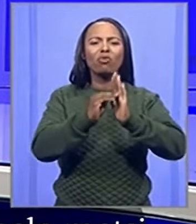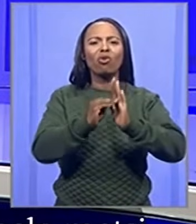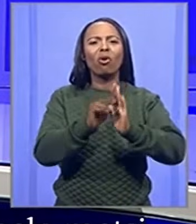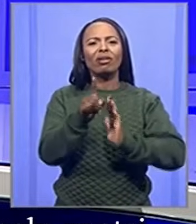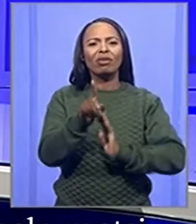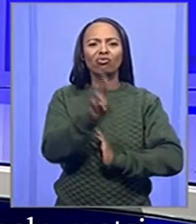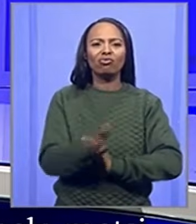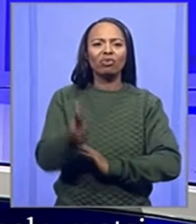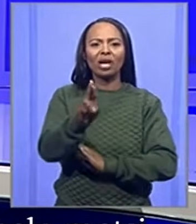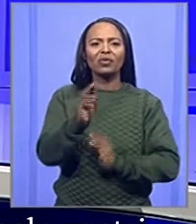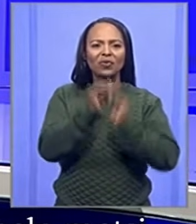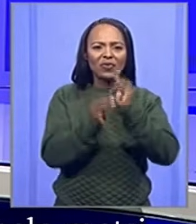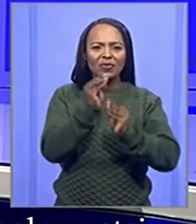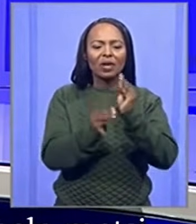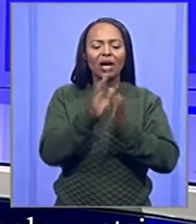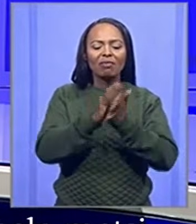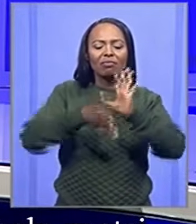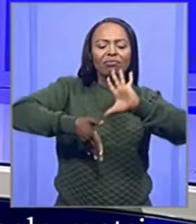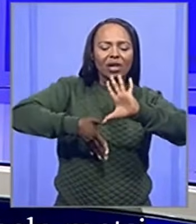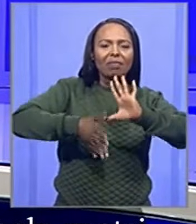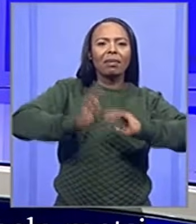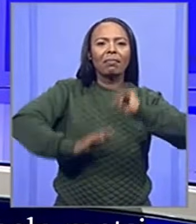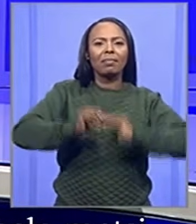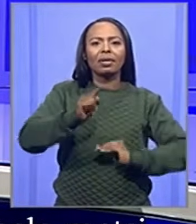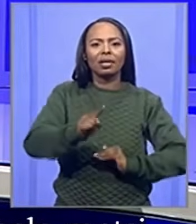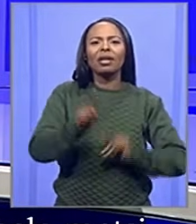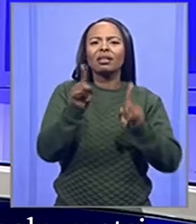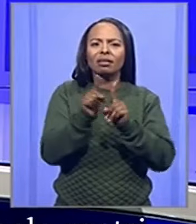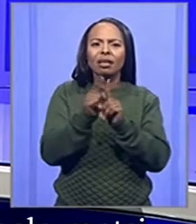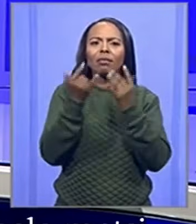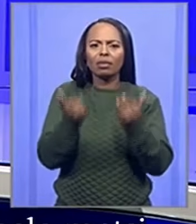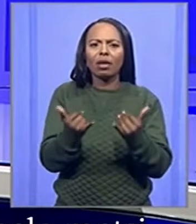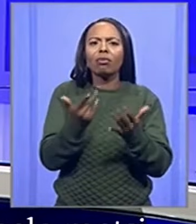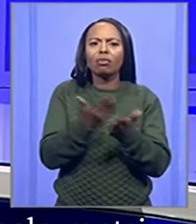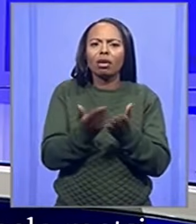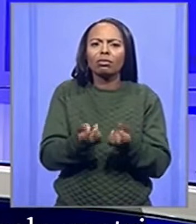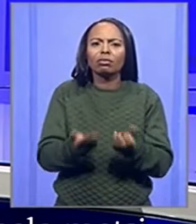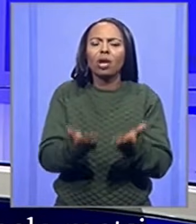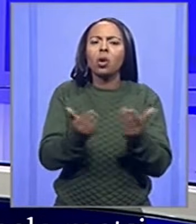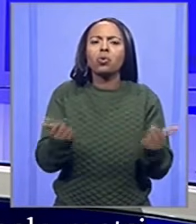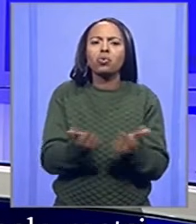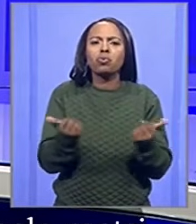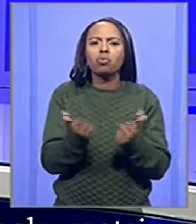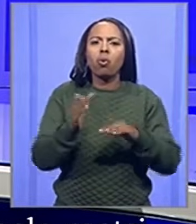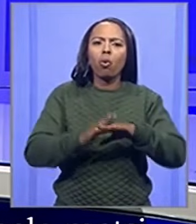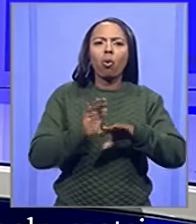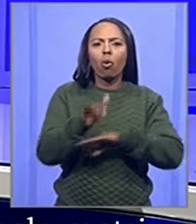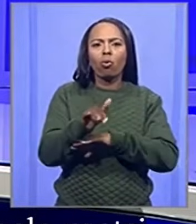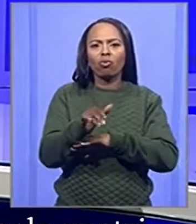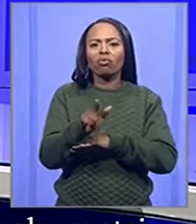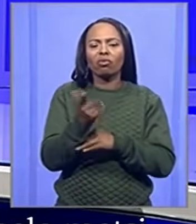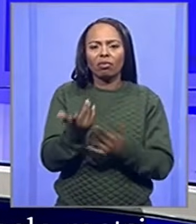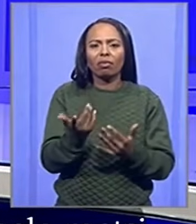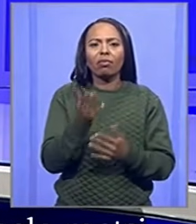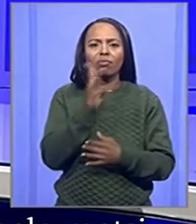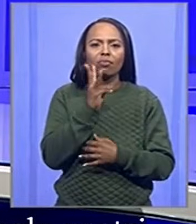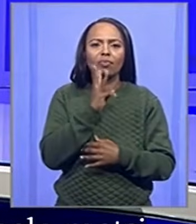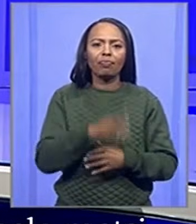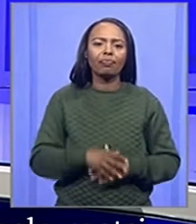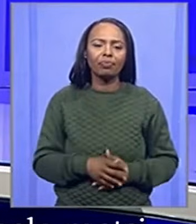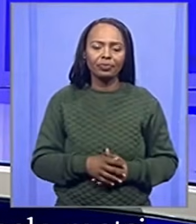tlhabolola mafaratlhatlha a mme ebile ba kgona go tlamela selekano sa metsi se se fetang ditlhokego tsa